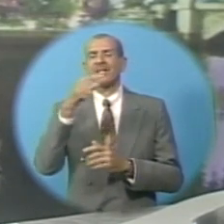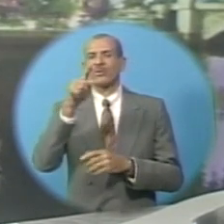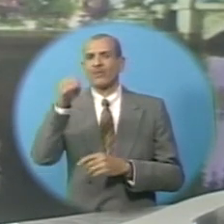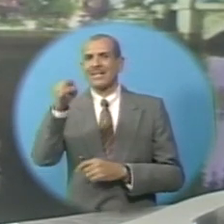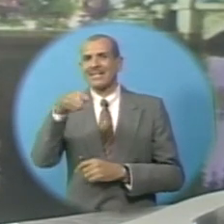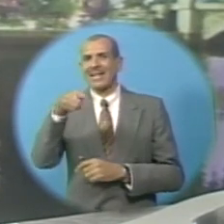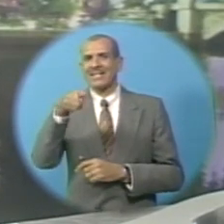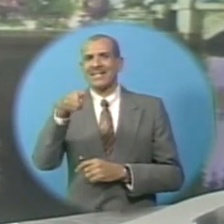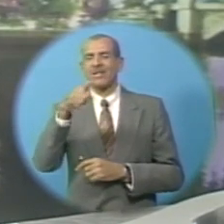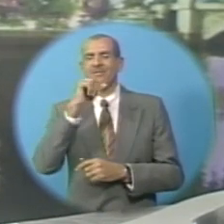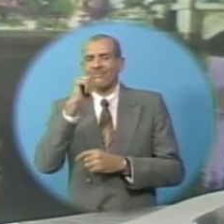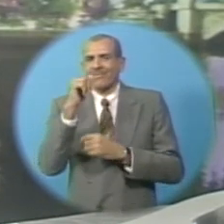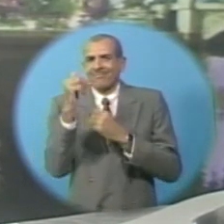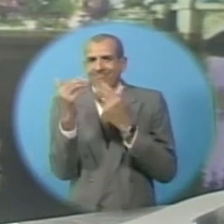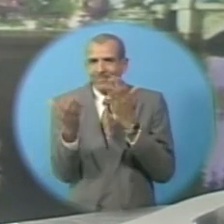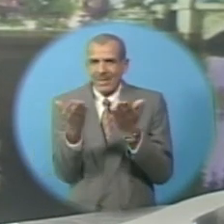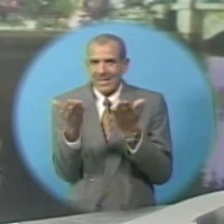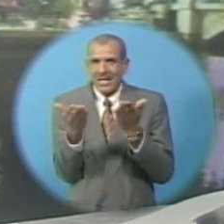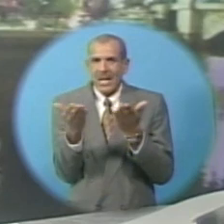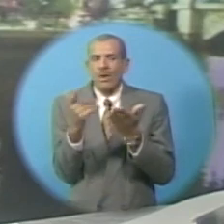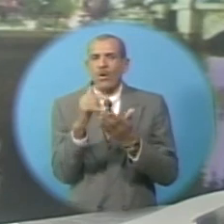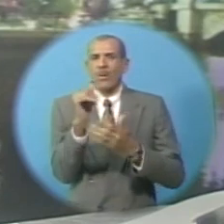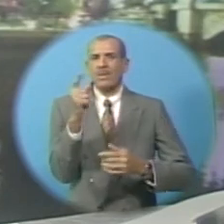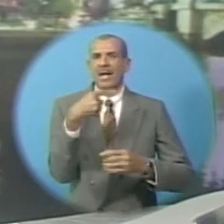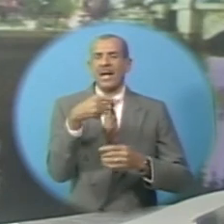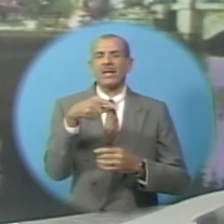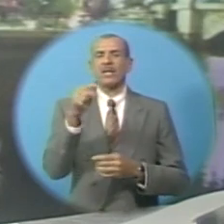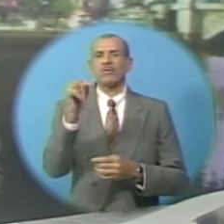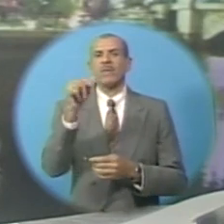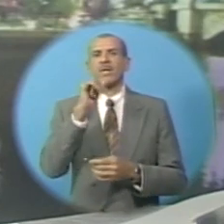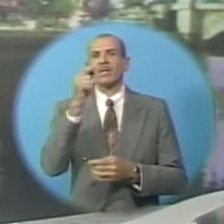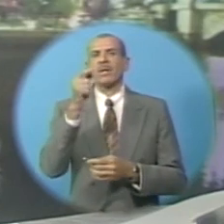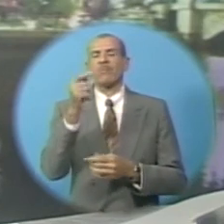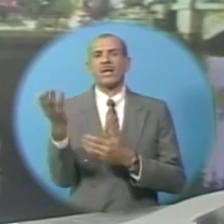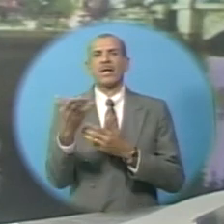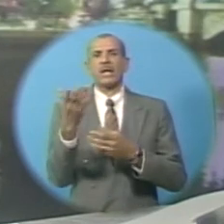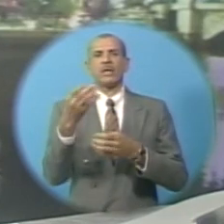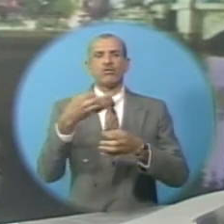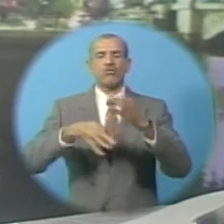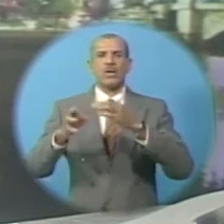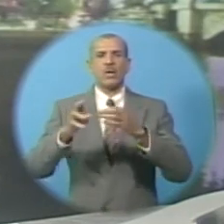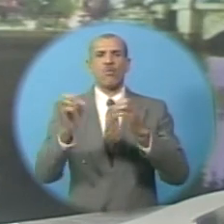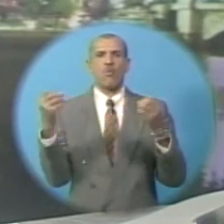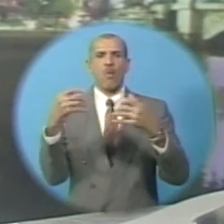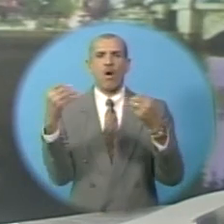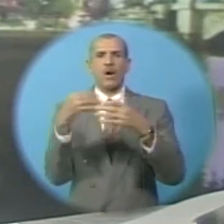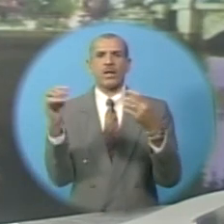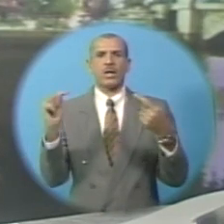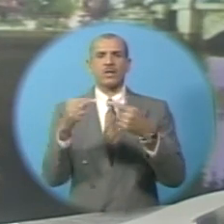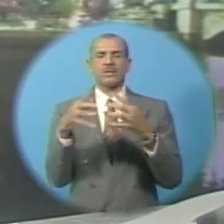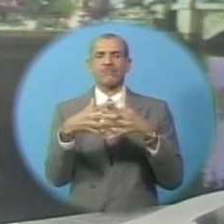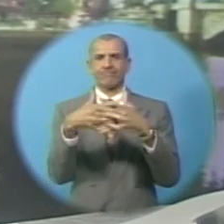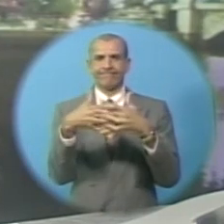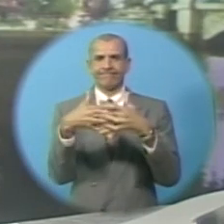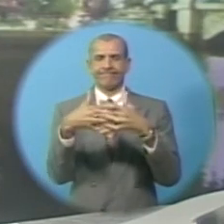Some economists are hopeful that Trump doesn't start a trade war that ultimately hurts the United States.